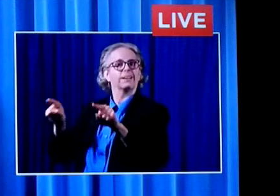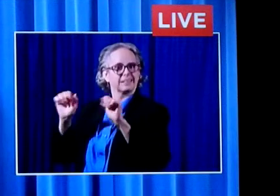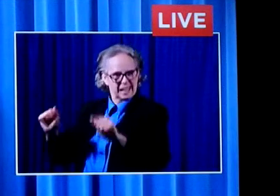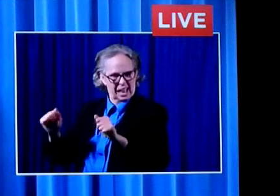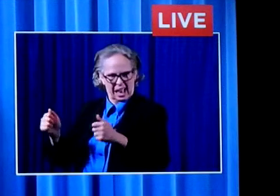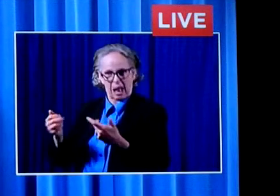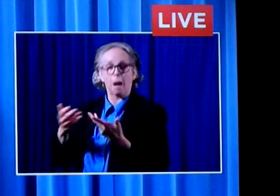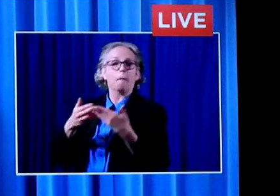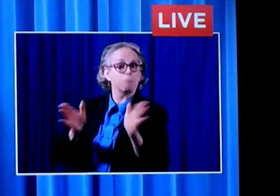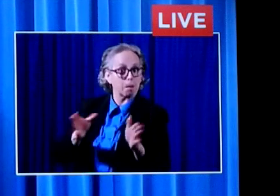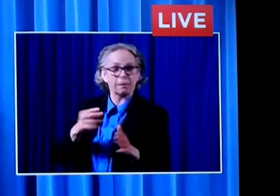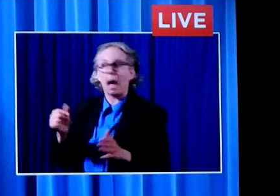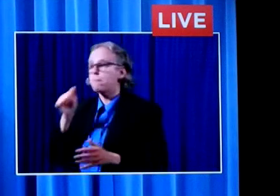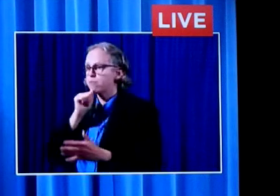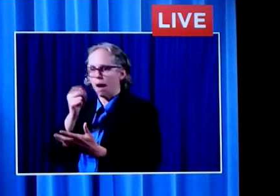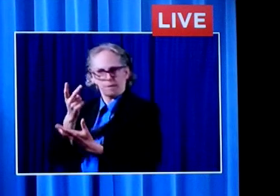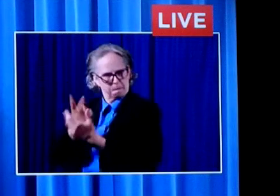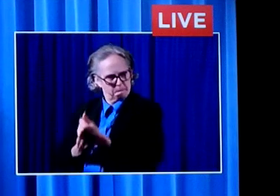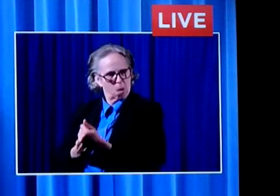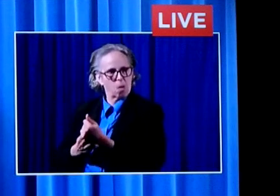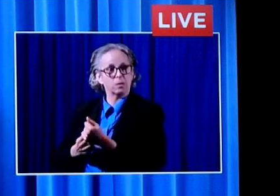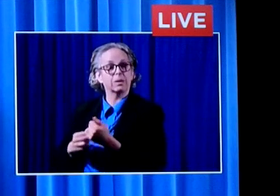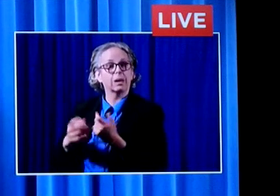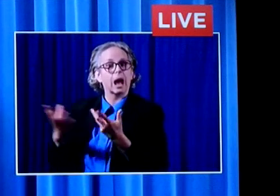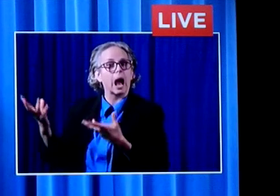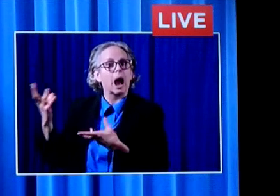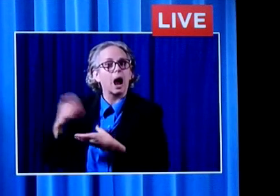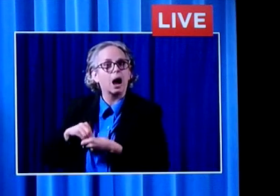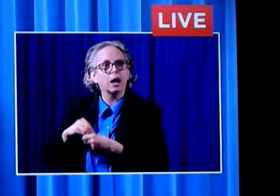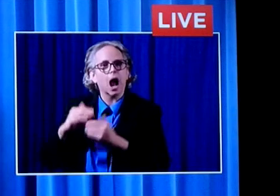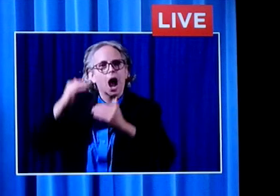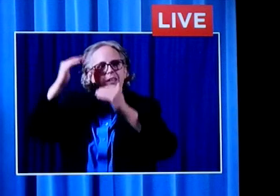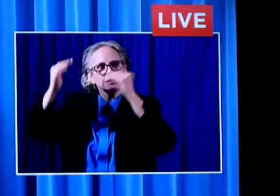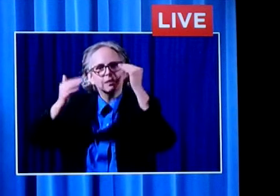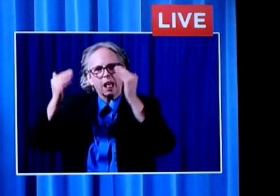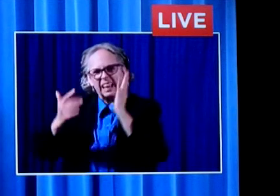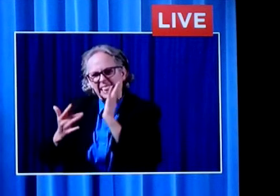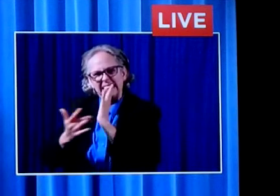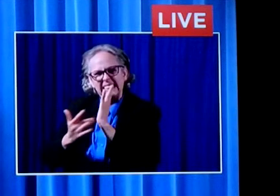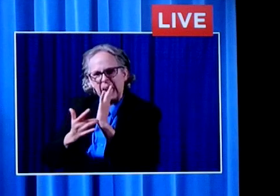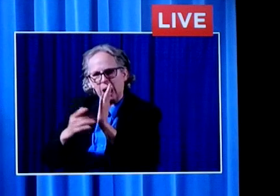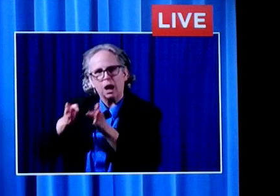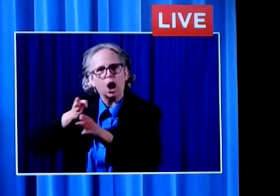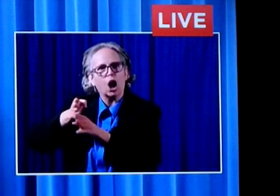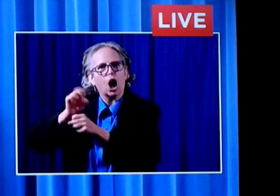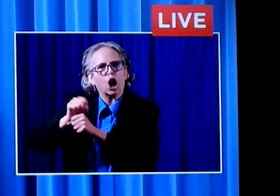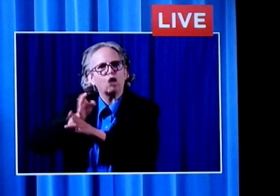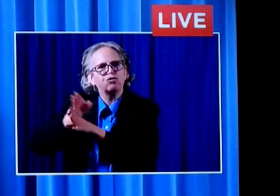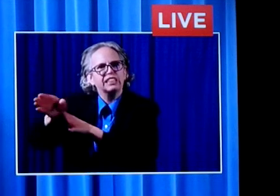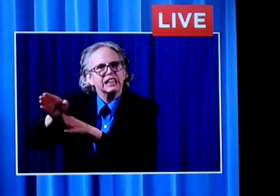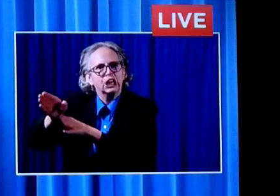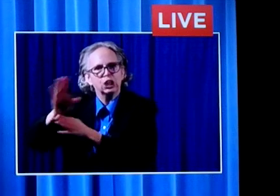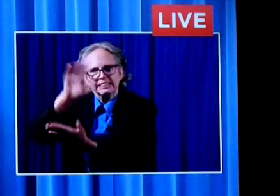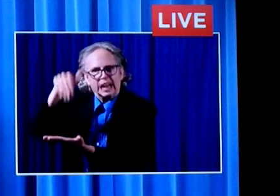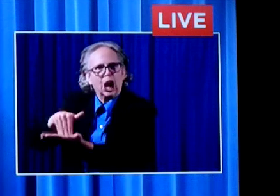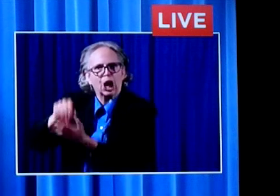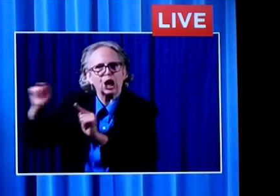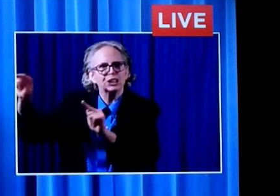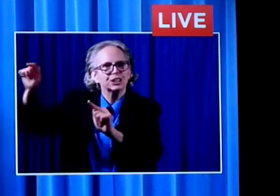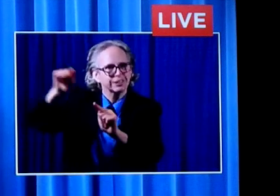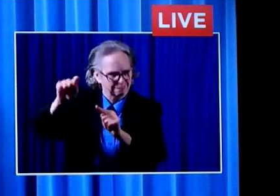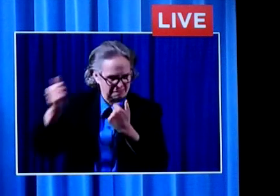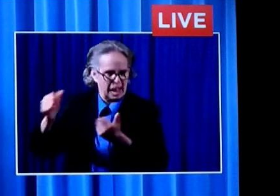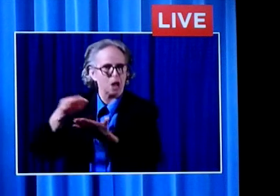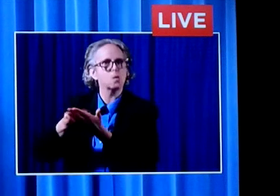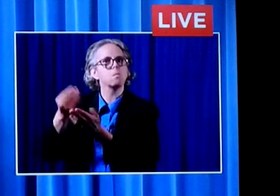tech providers. To put it simply, if you educate students in Ohio, we want to provide additional support with some of the